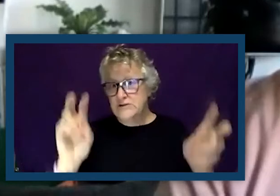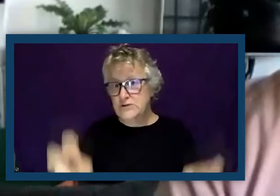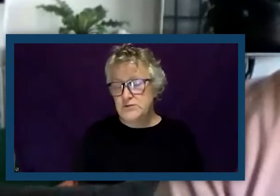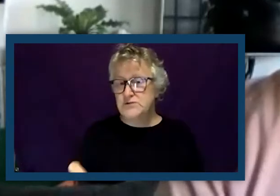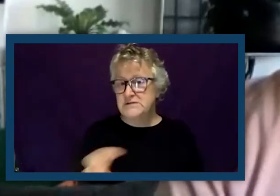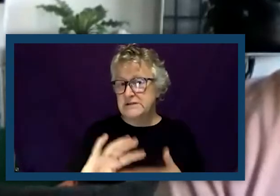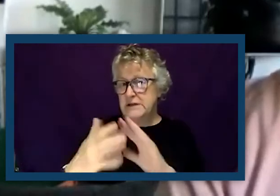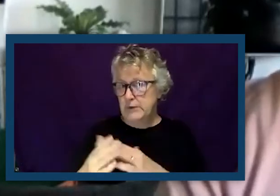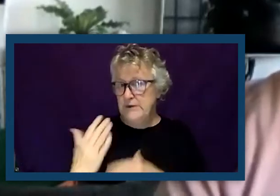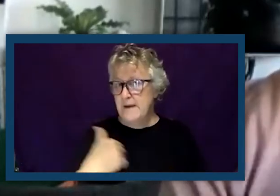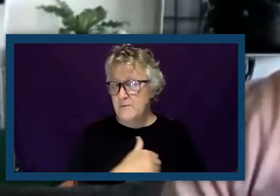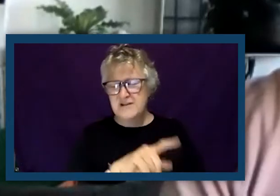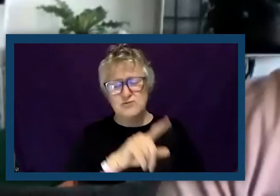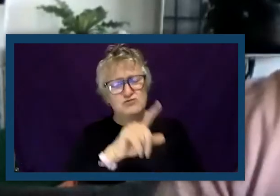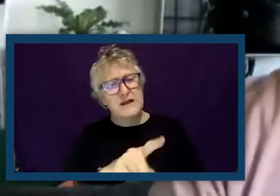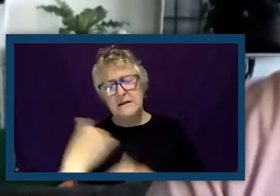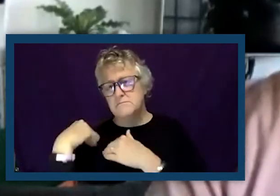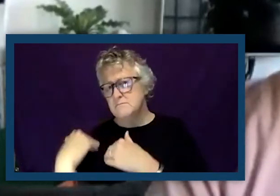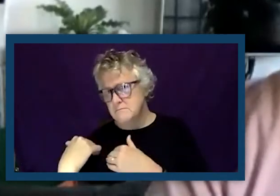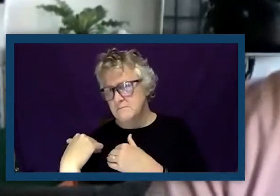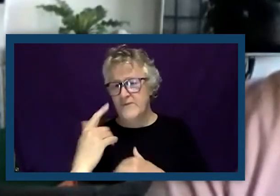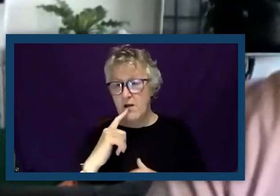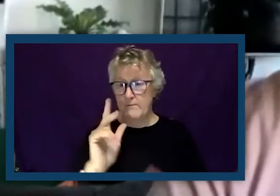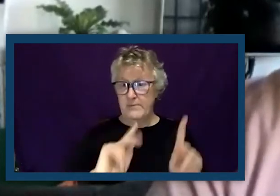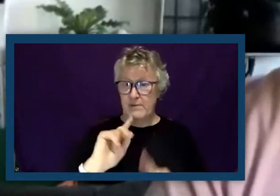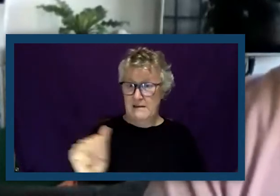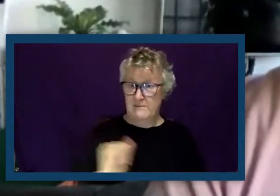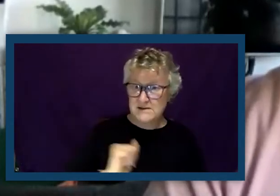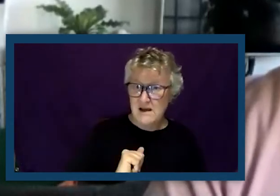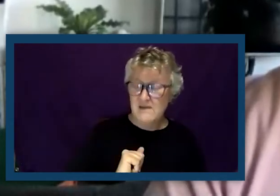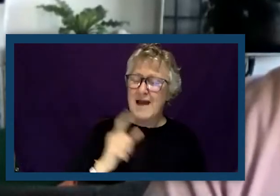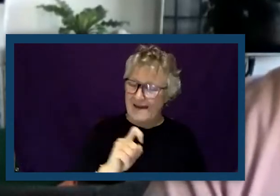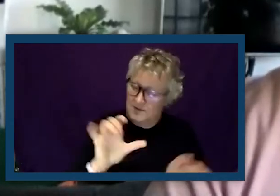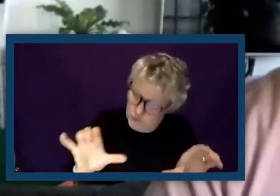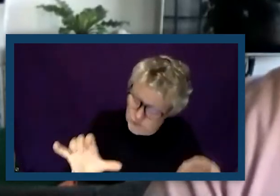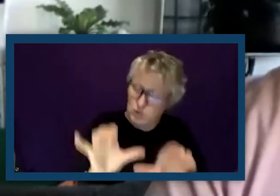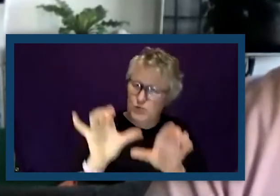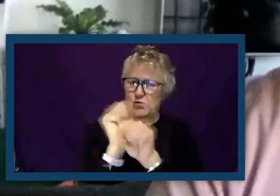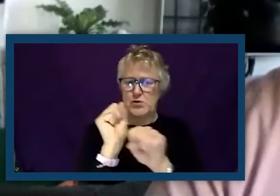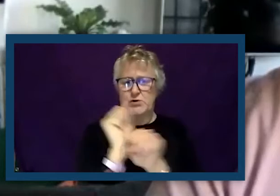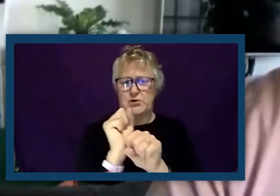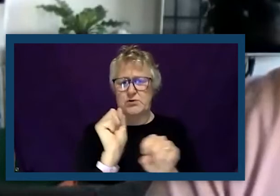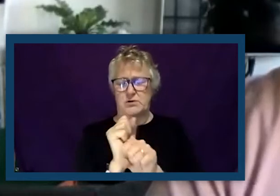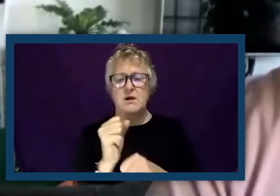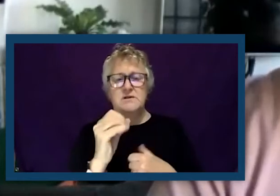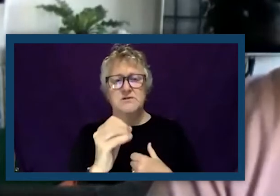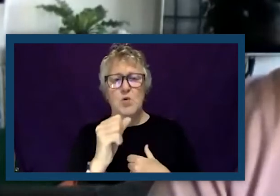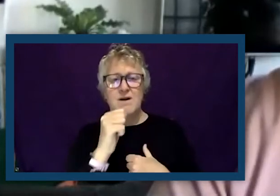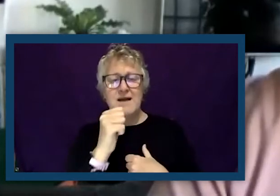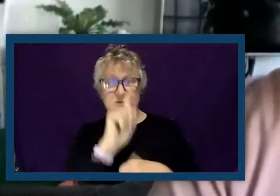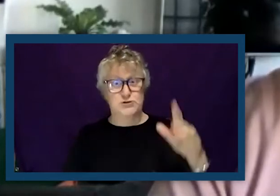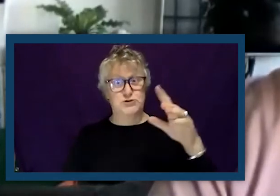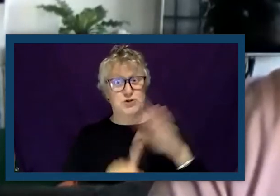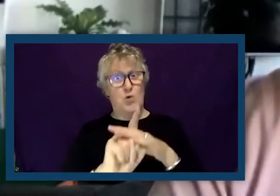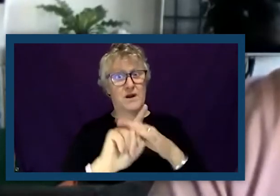community members. I think it's incumbent upon organizations like mine to do that work, so that we're not coming when you need us for